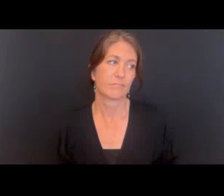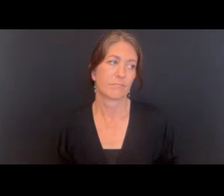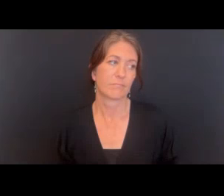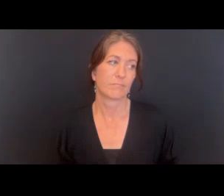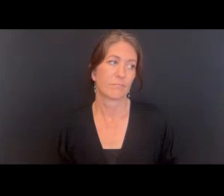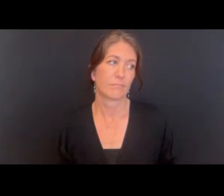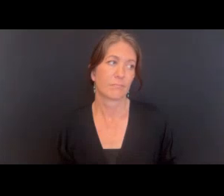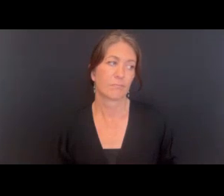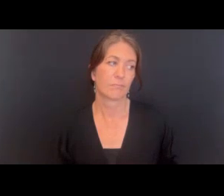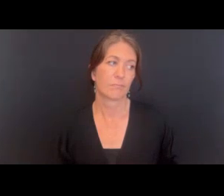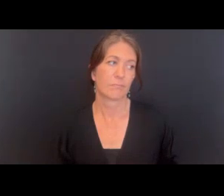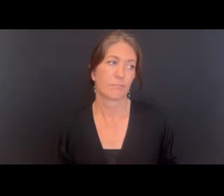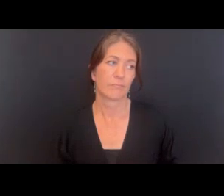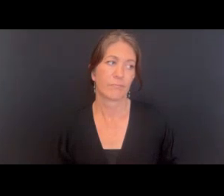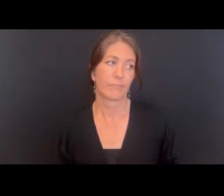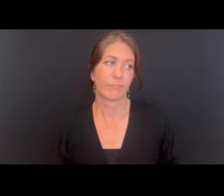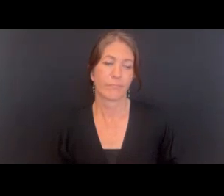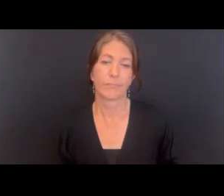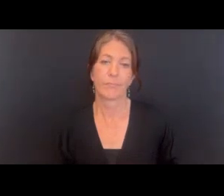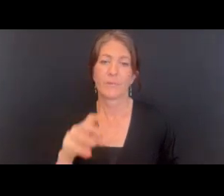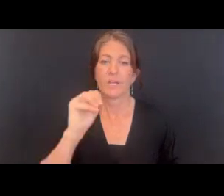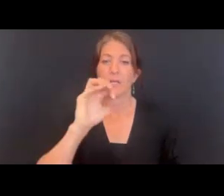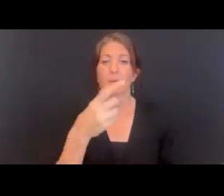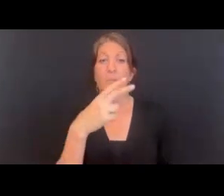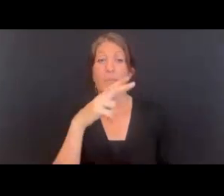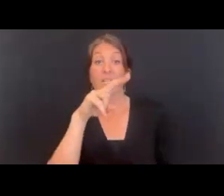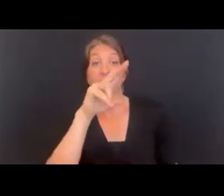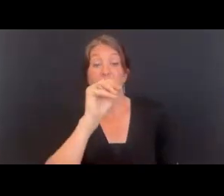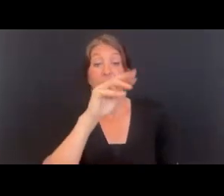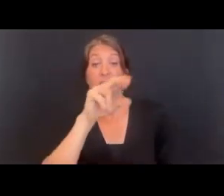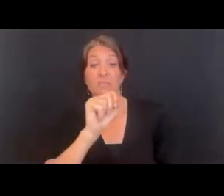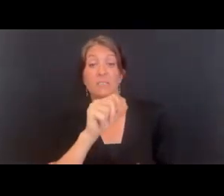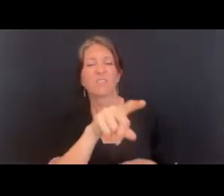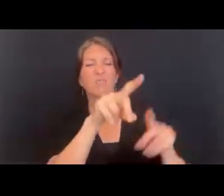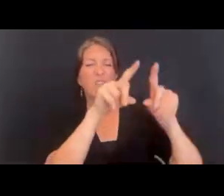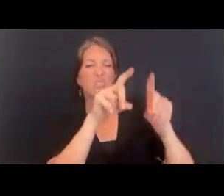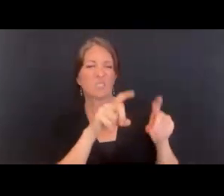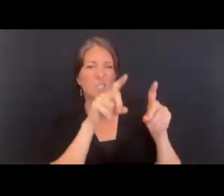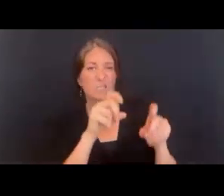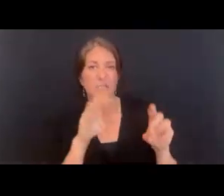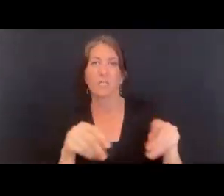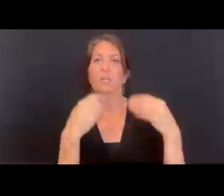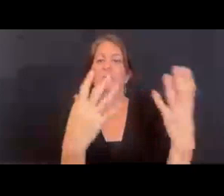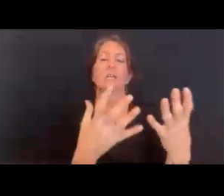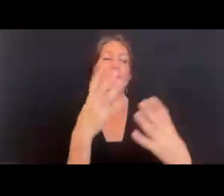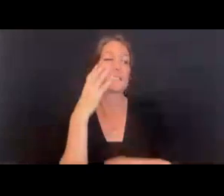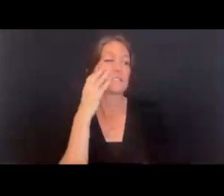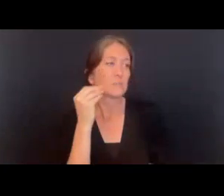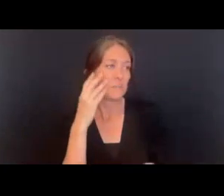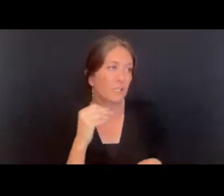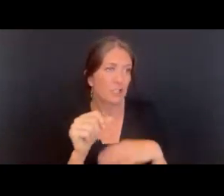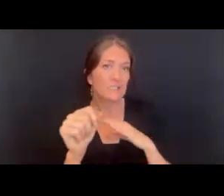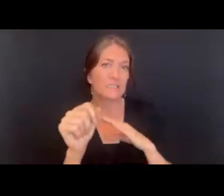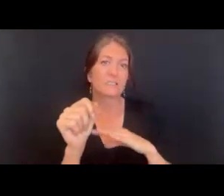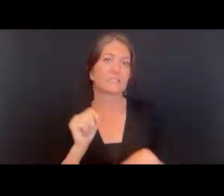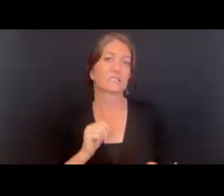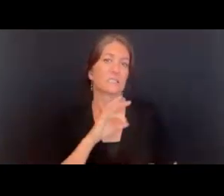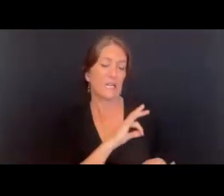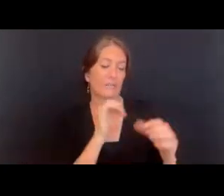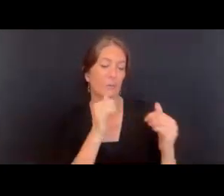Similarly, Maximus is the assessing organization, provides experienced staff with clinical and/or training